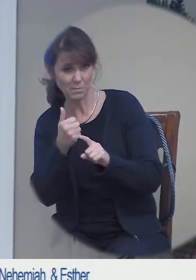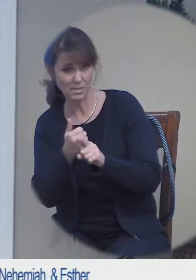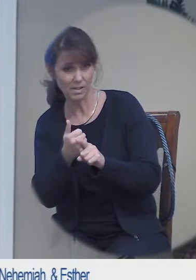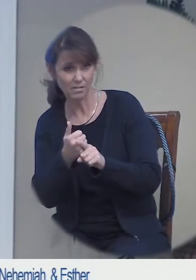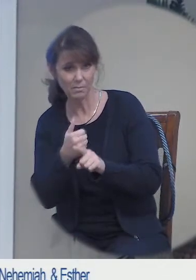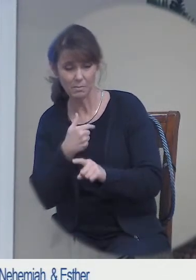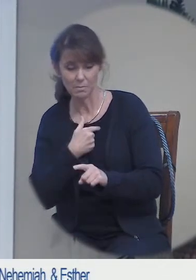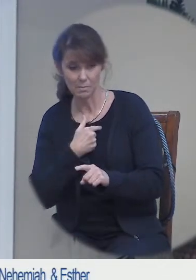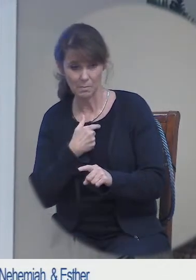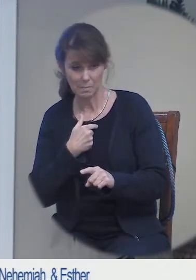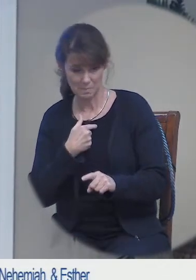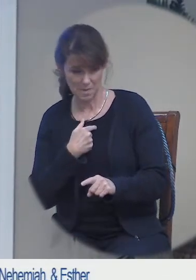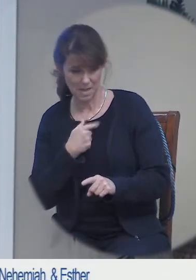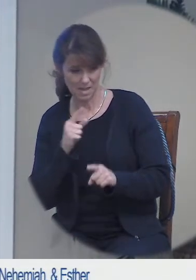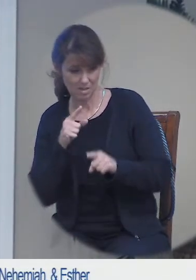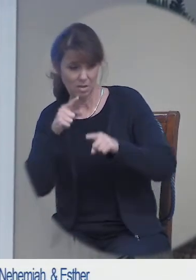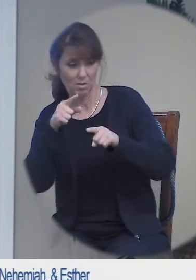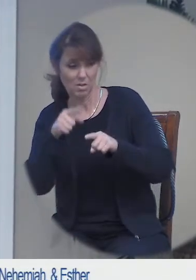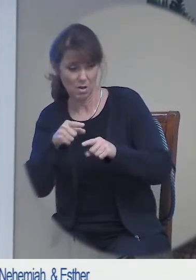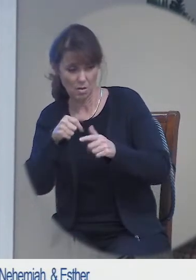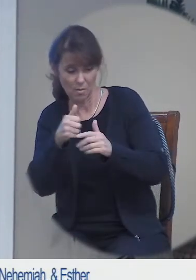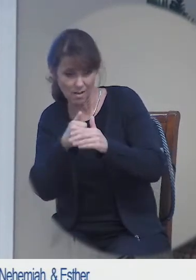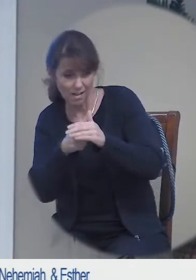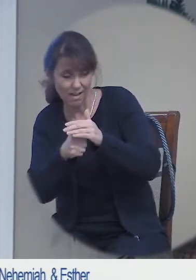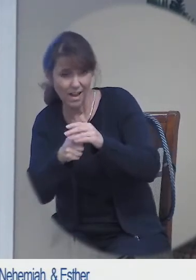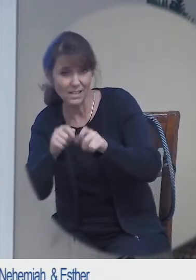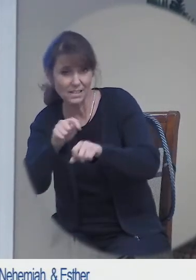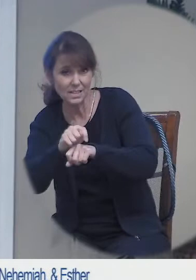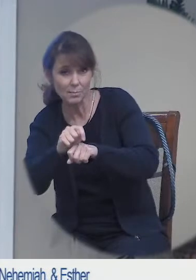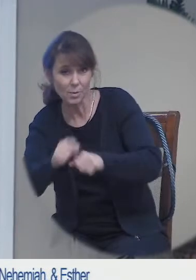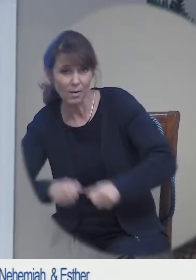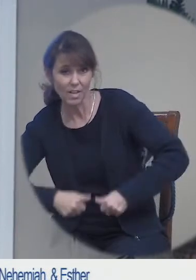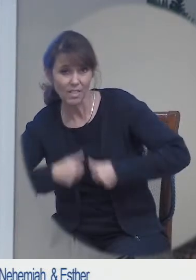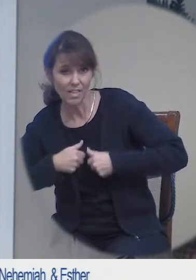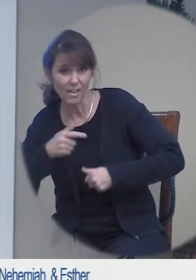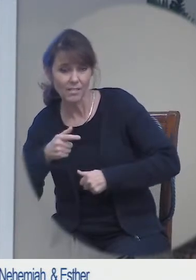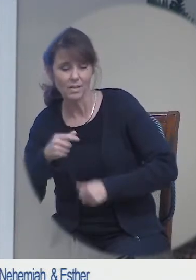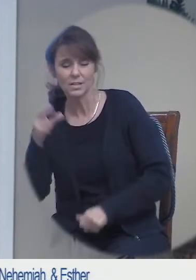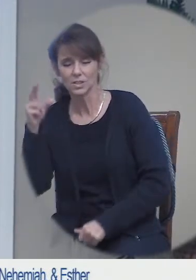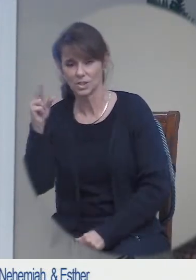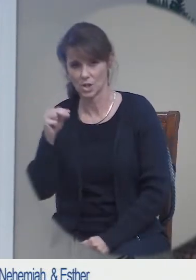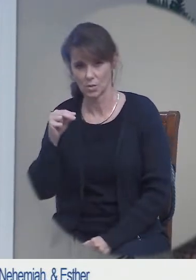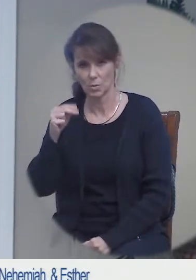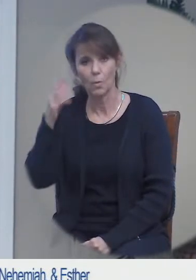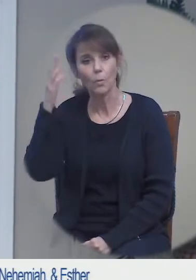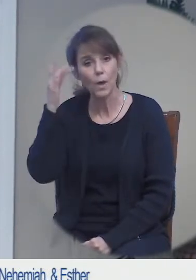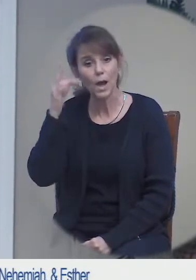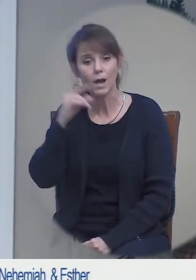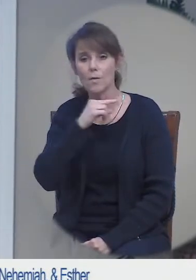the temple and live? And the answer is no, because that's a place for the priest.